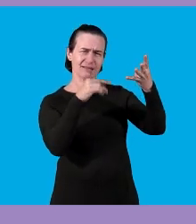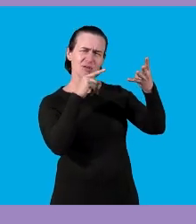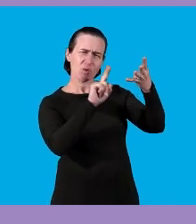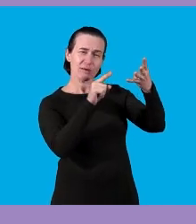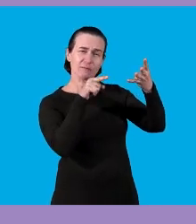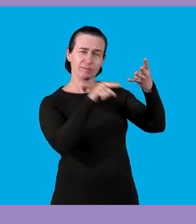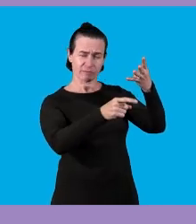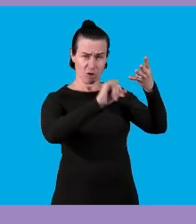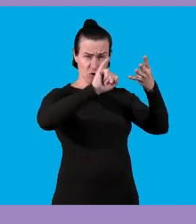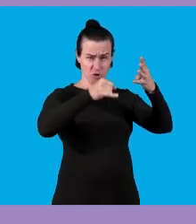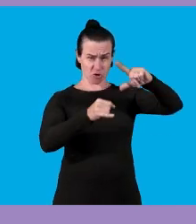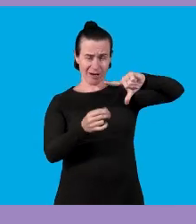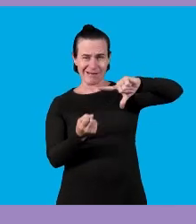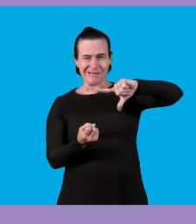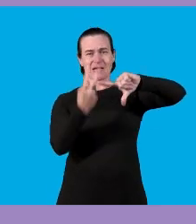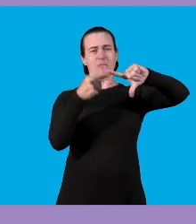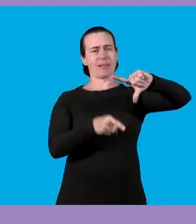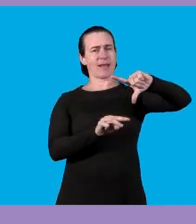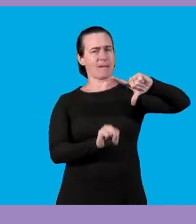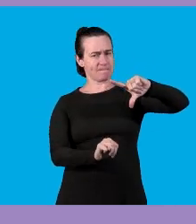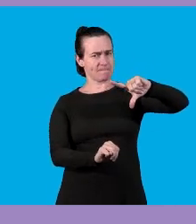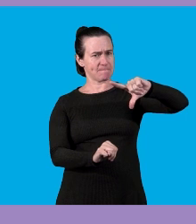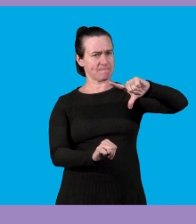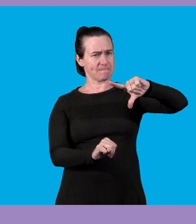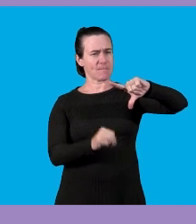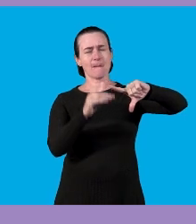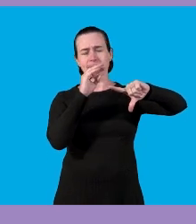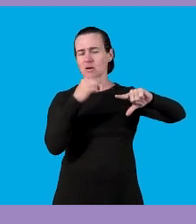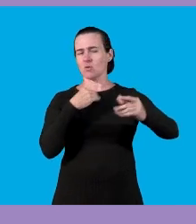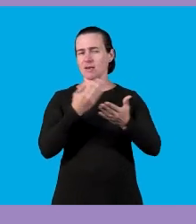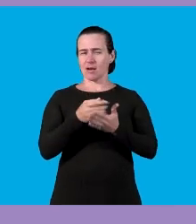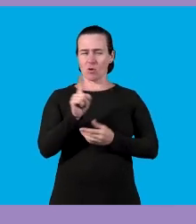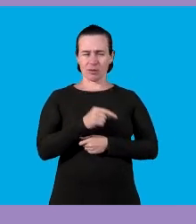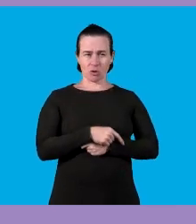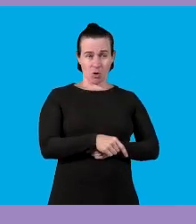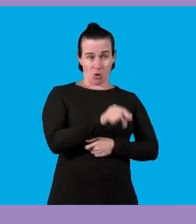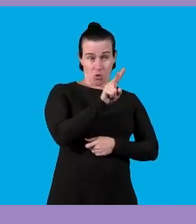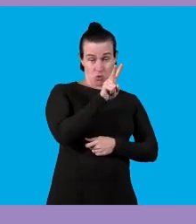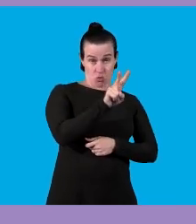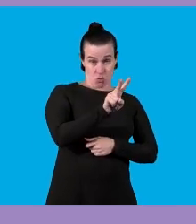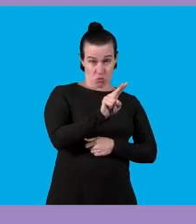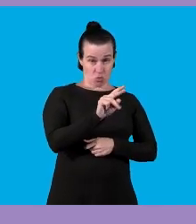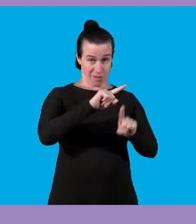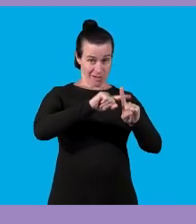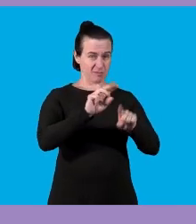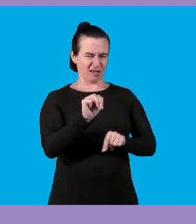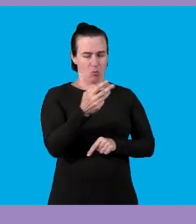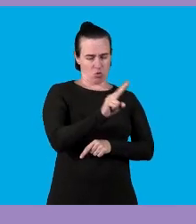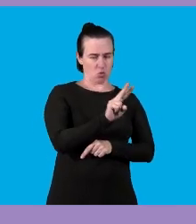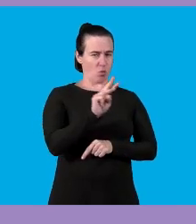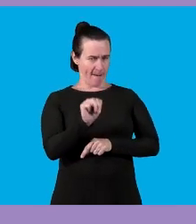twice angle M. So in the place of J, we can actually use 2 times M, which is 2 angle